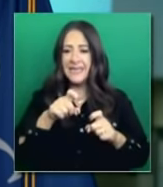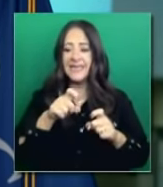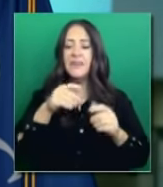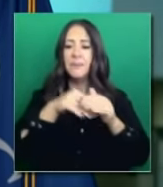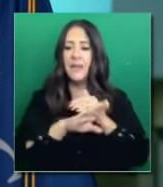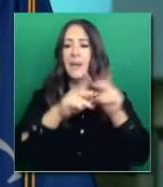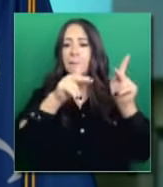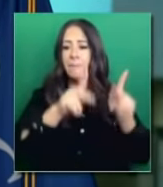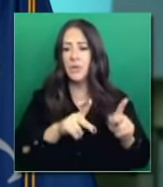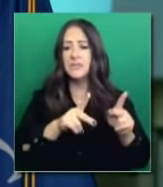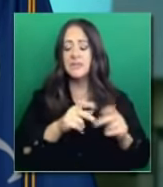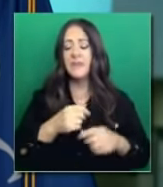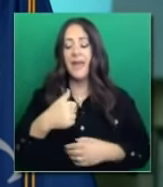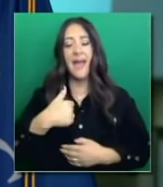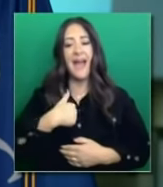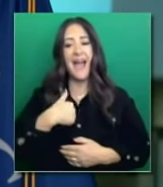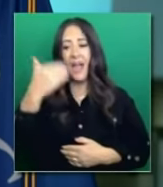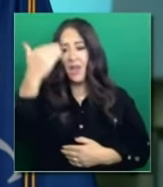children,